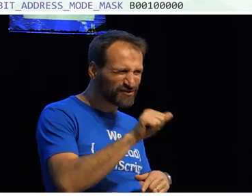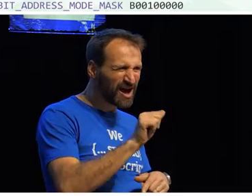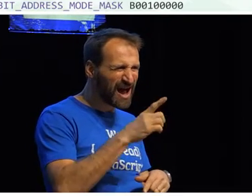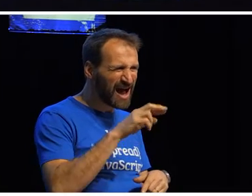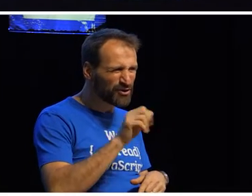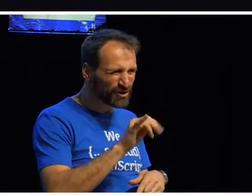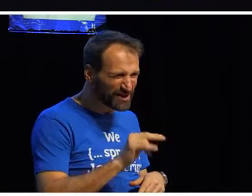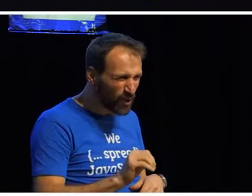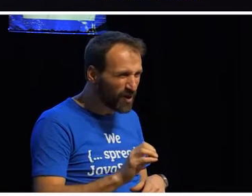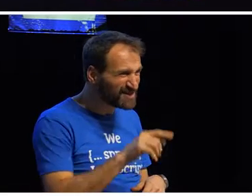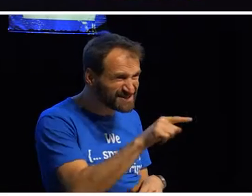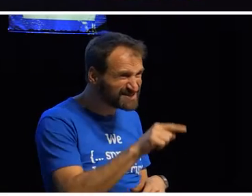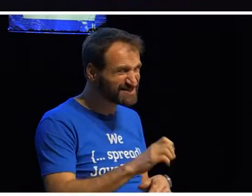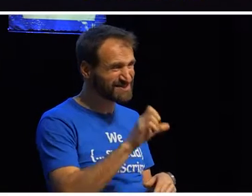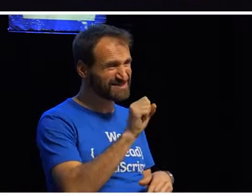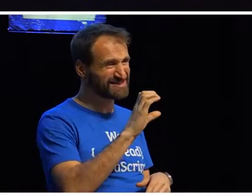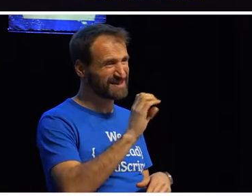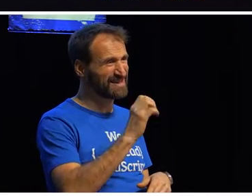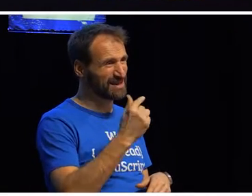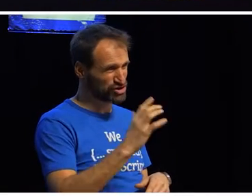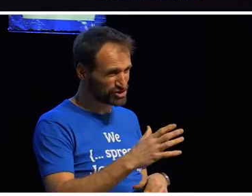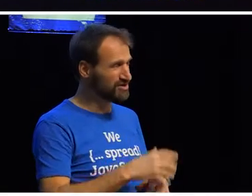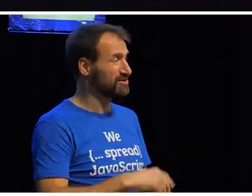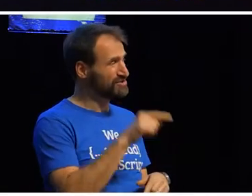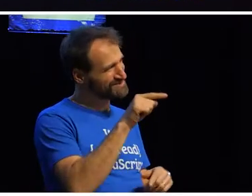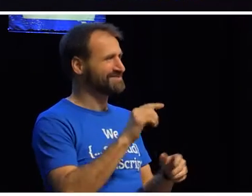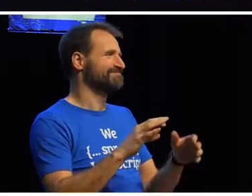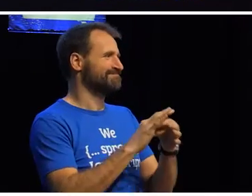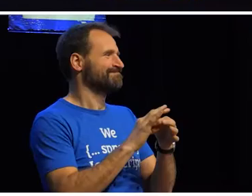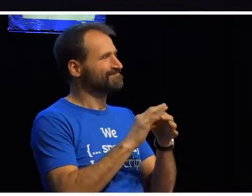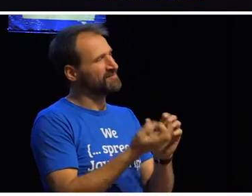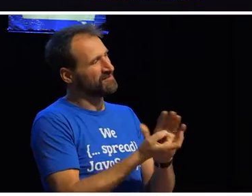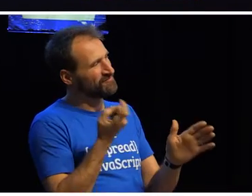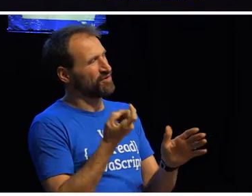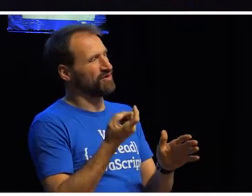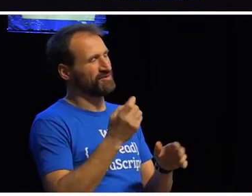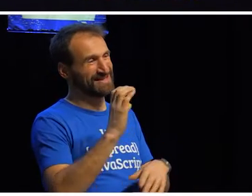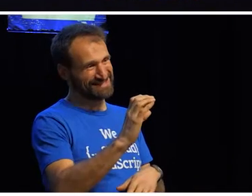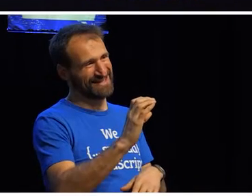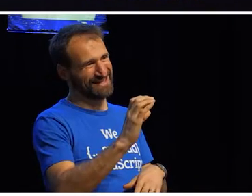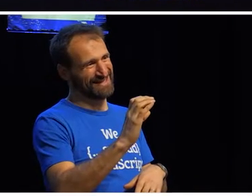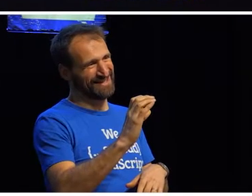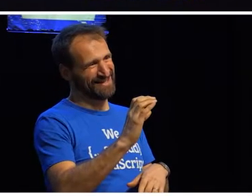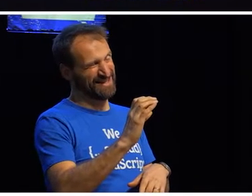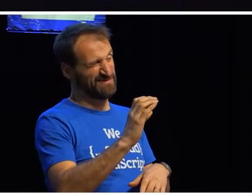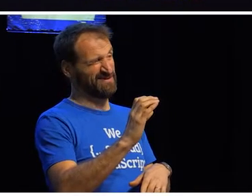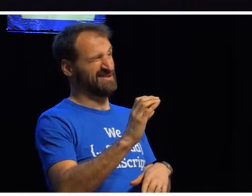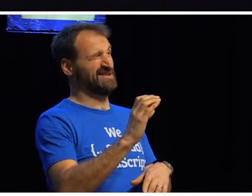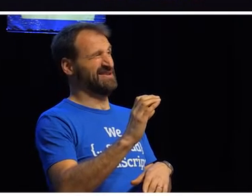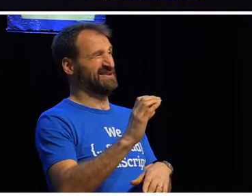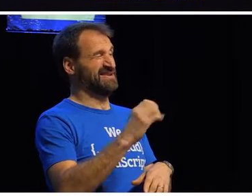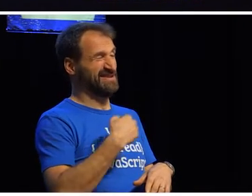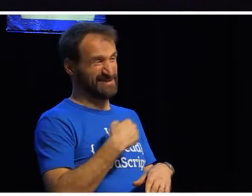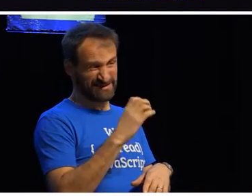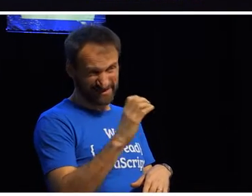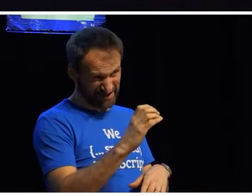Sketch. And this is something loosely based on C. And I'm like, C, I'm not sure about this because I